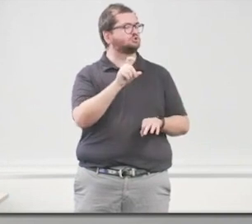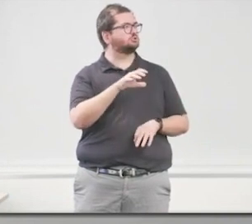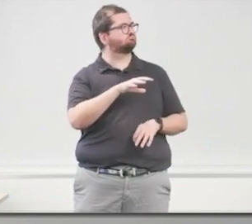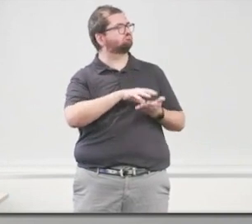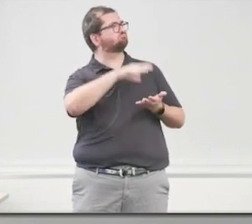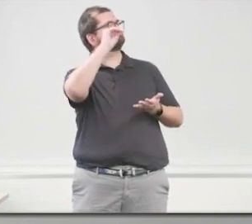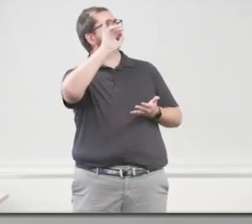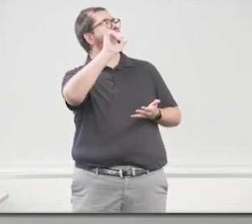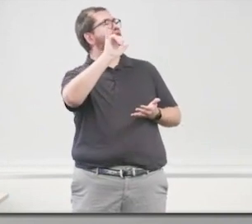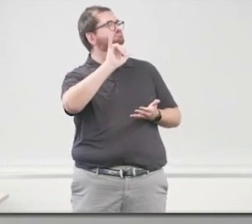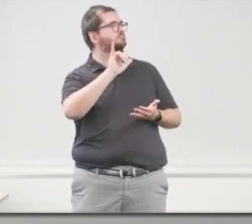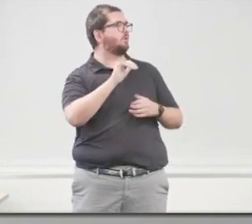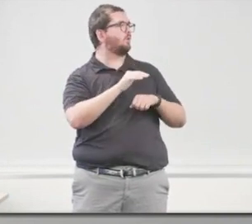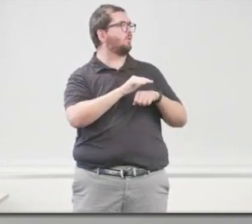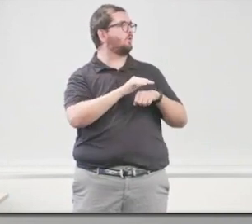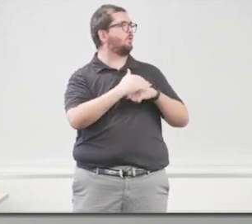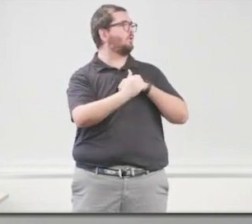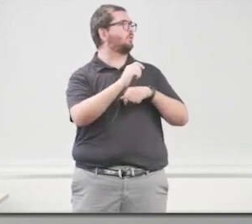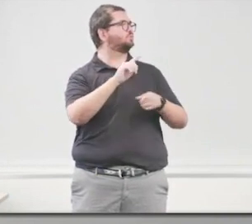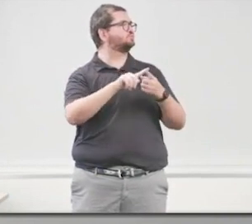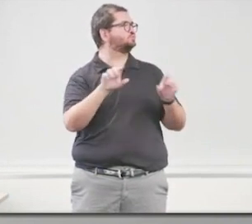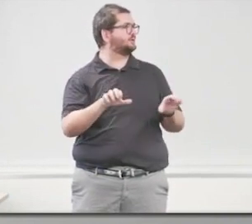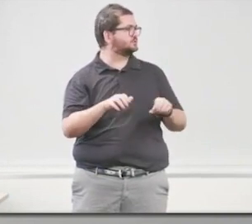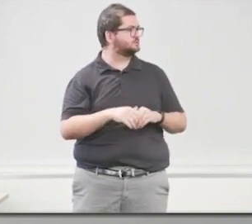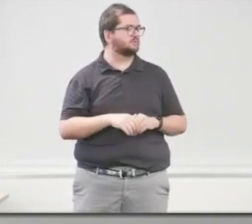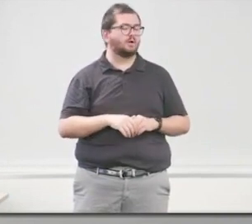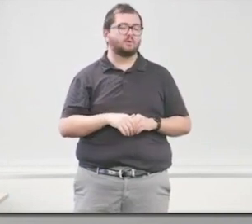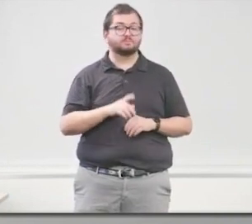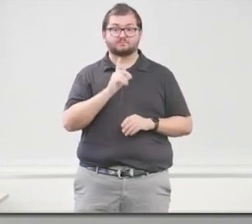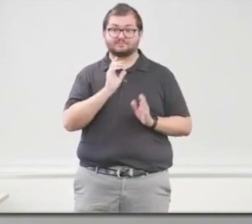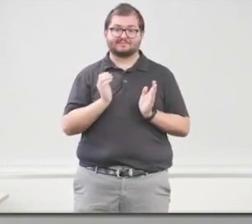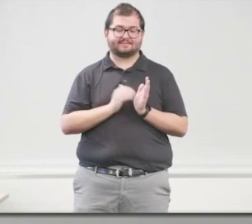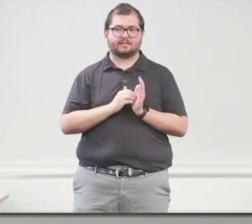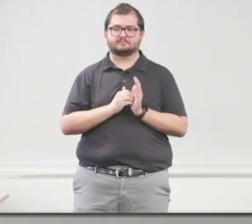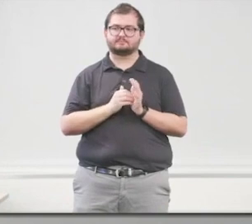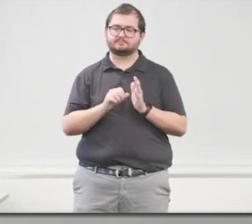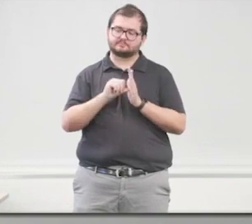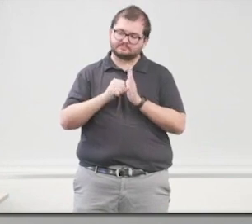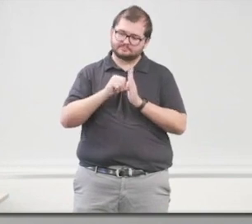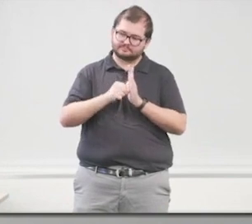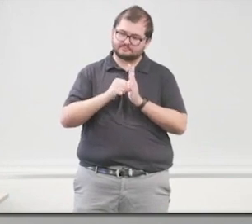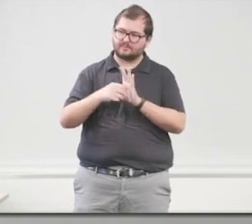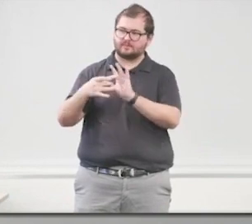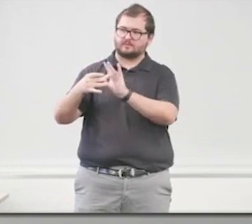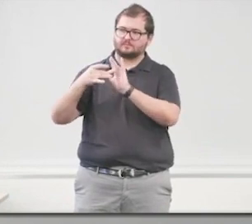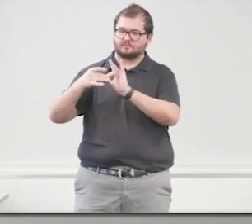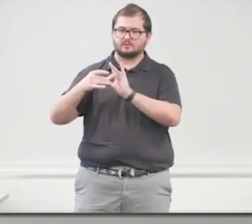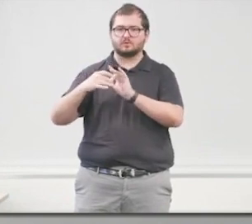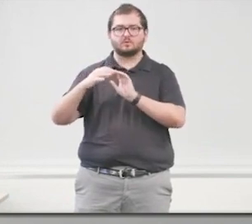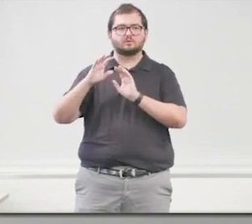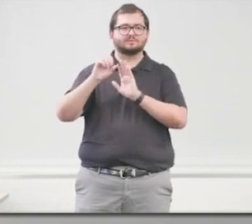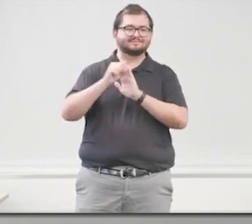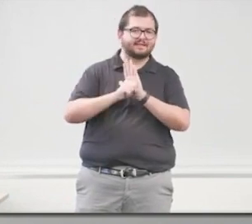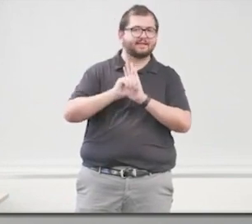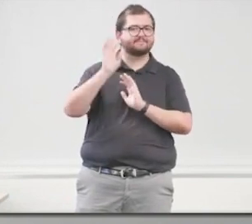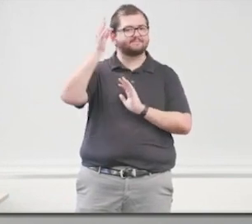items, calls to action? Well, the action that I keep repeating is develop a relationship with your partners, your state and federal partners,